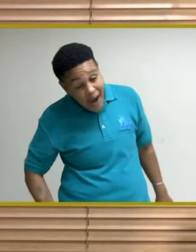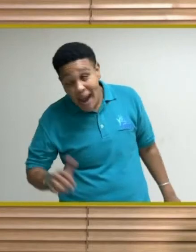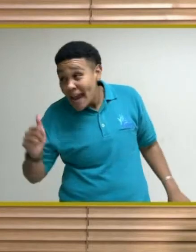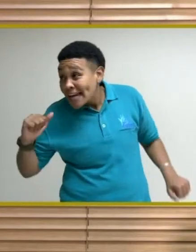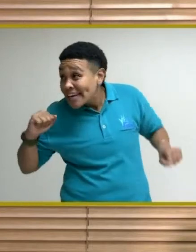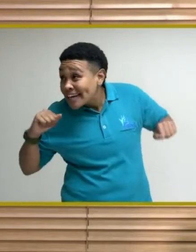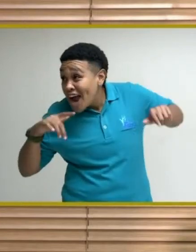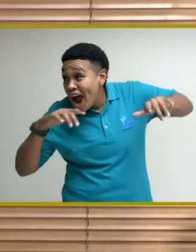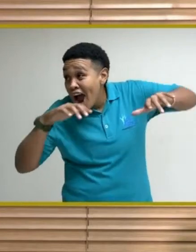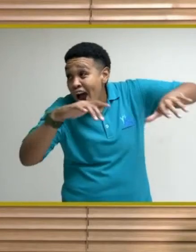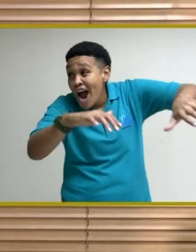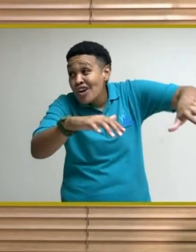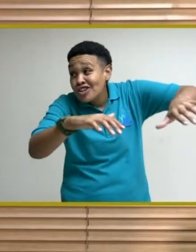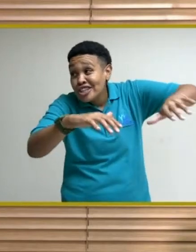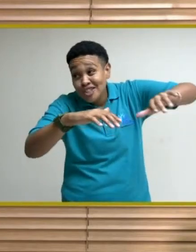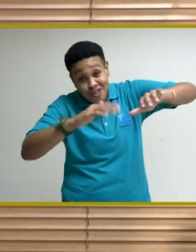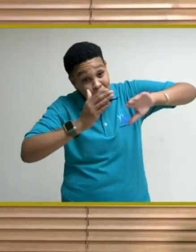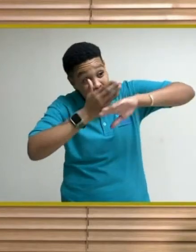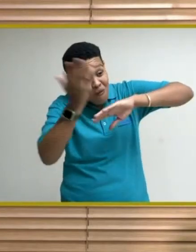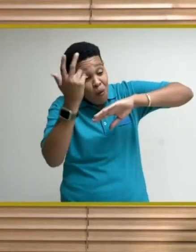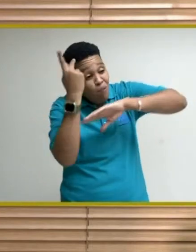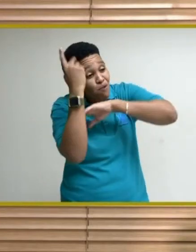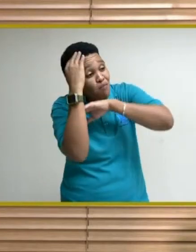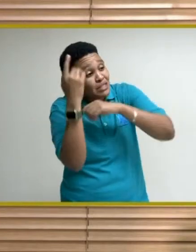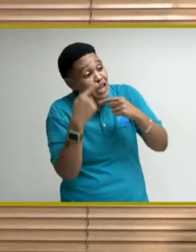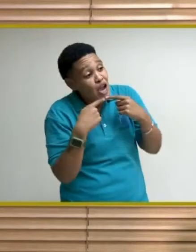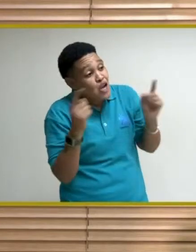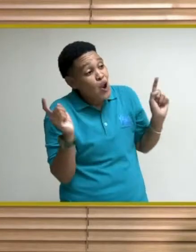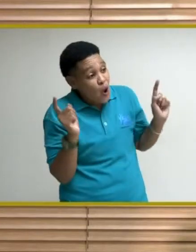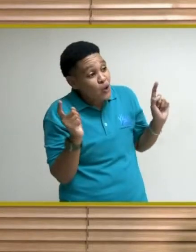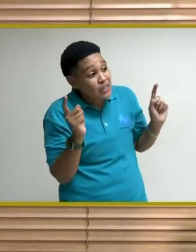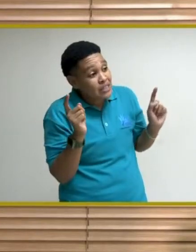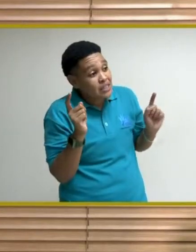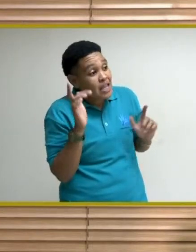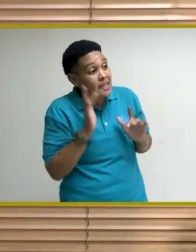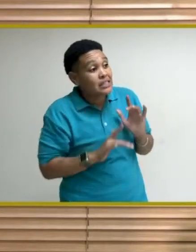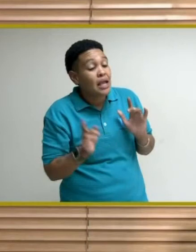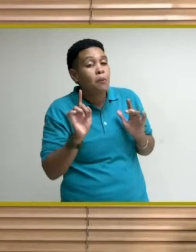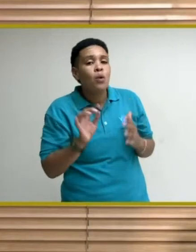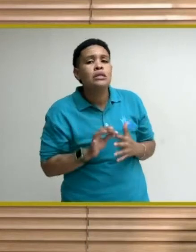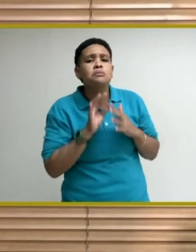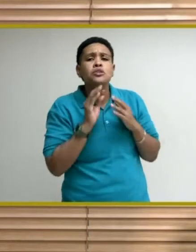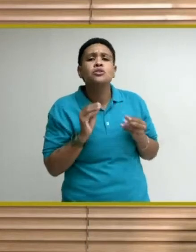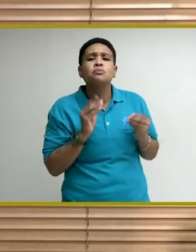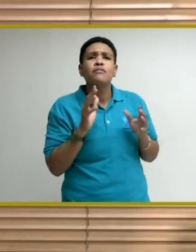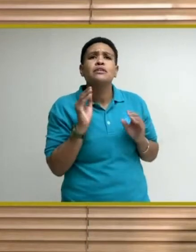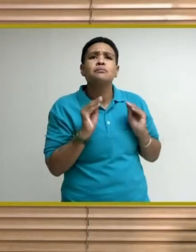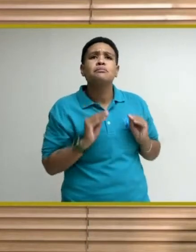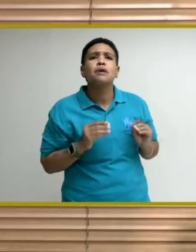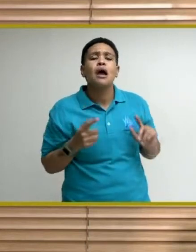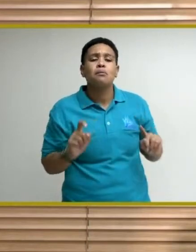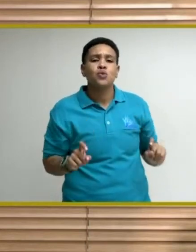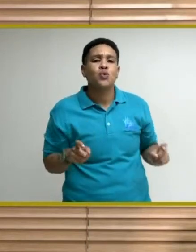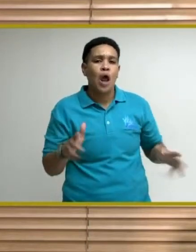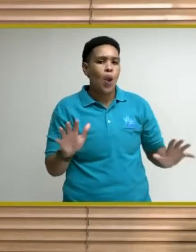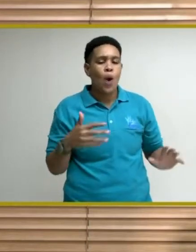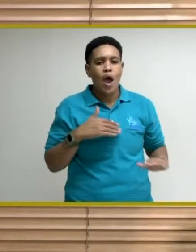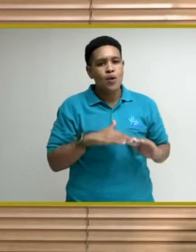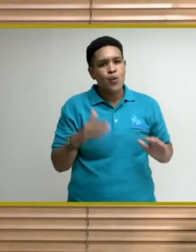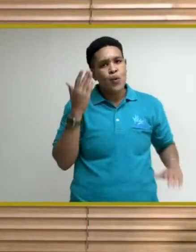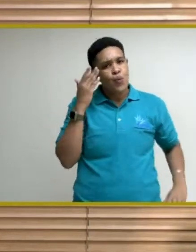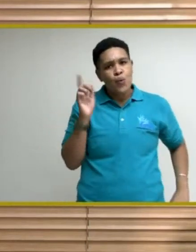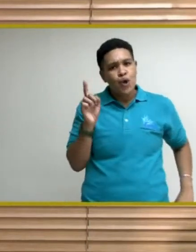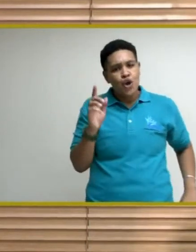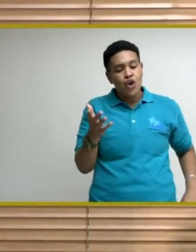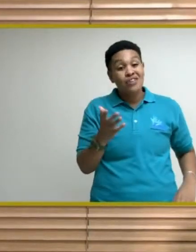congregation over the gathering limits, except where special provisions are made, should be allowed.